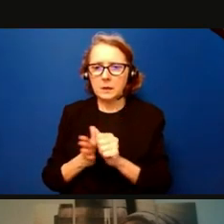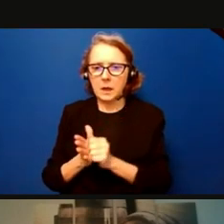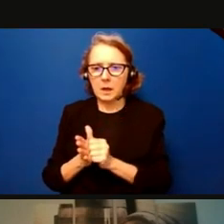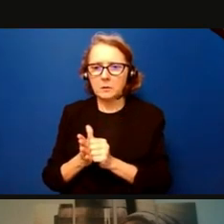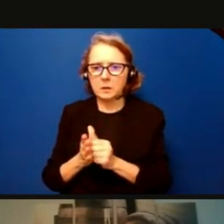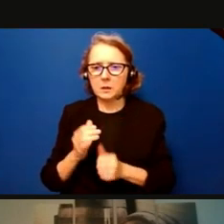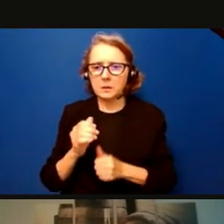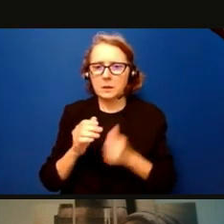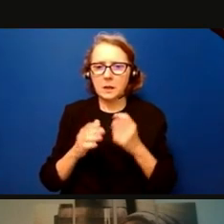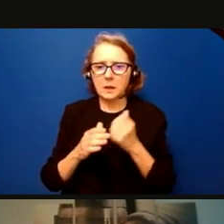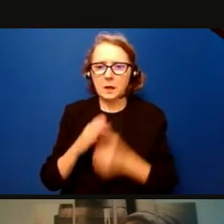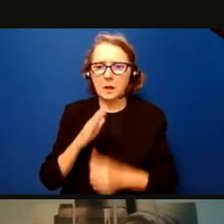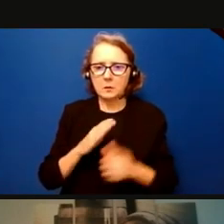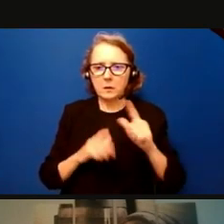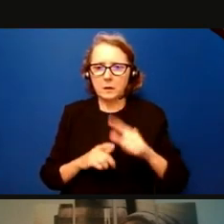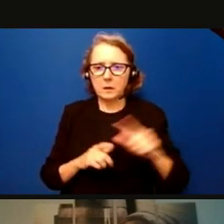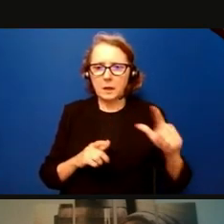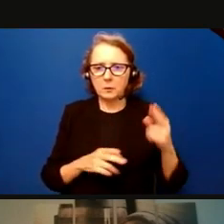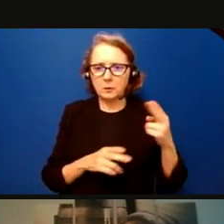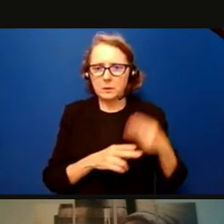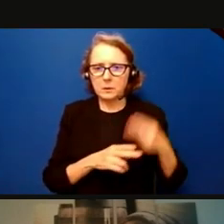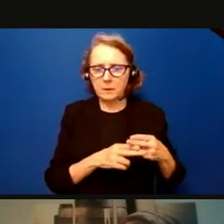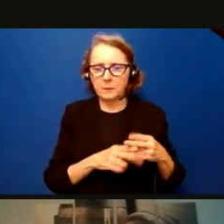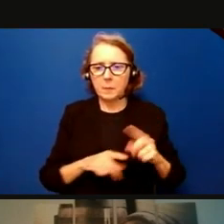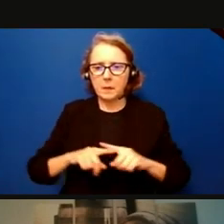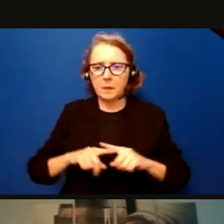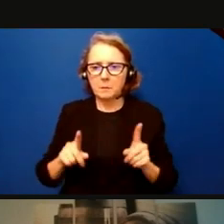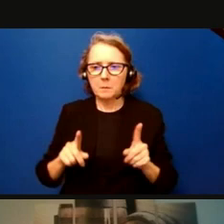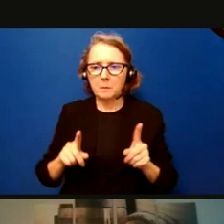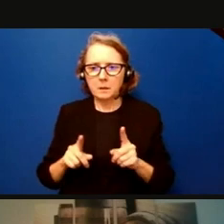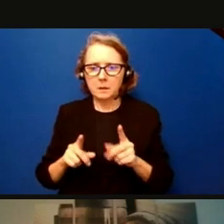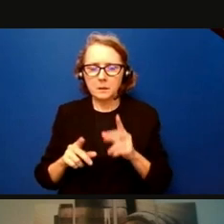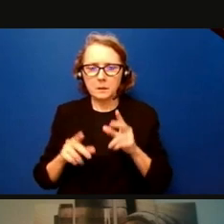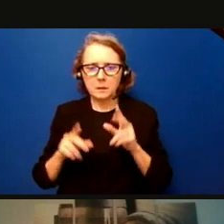landlord's name, but the resident